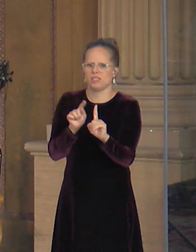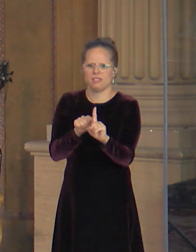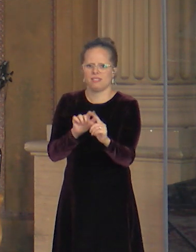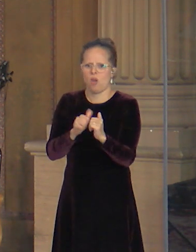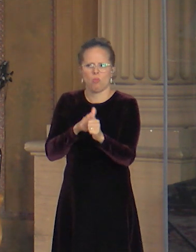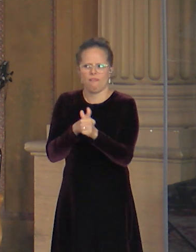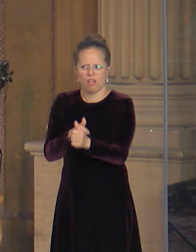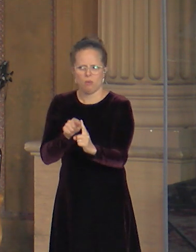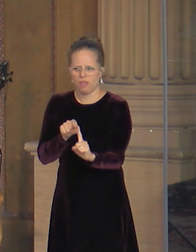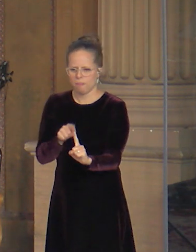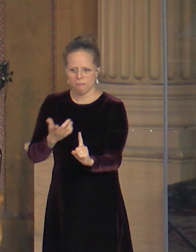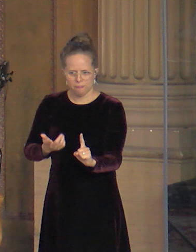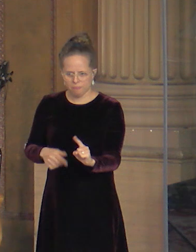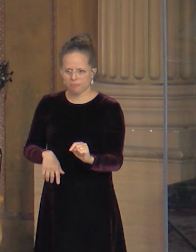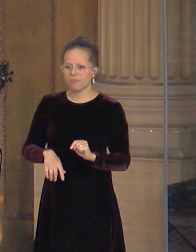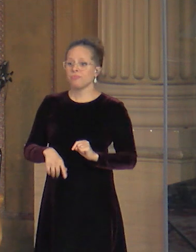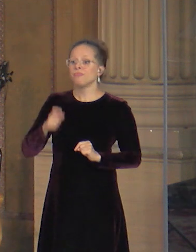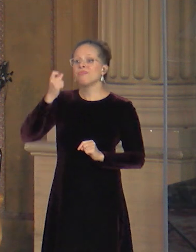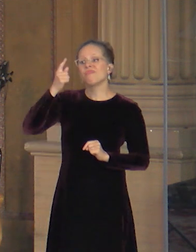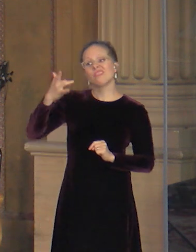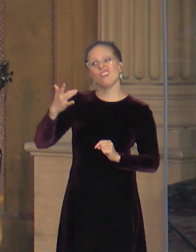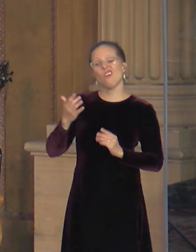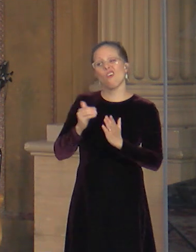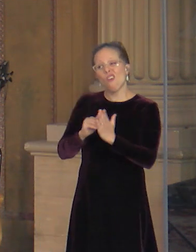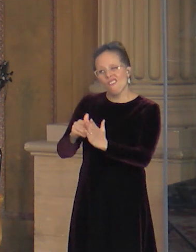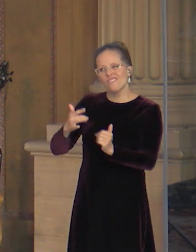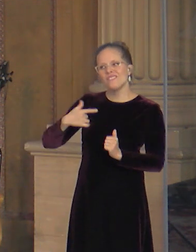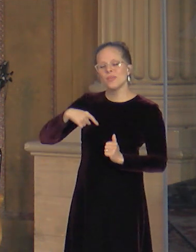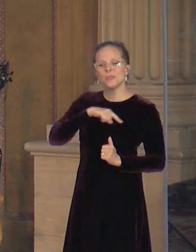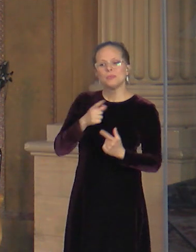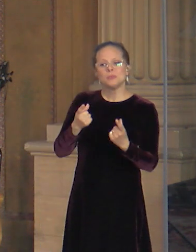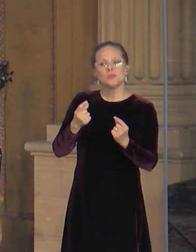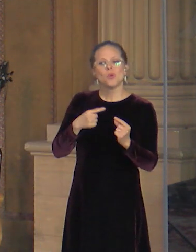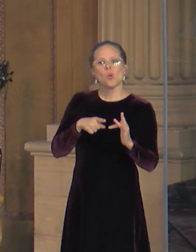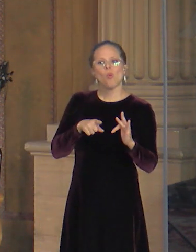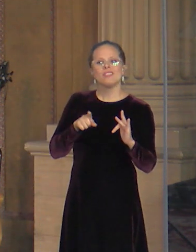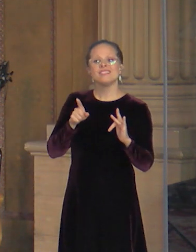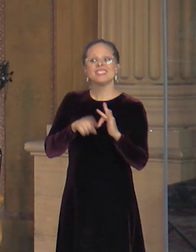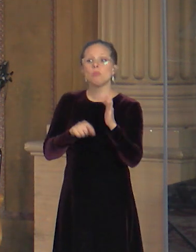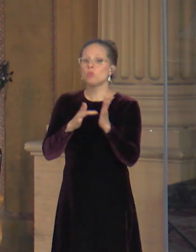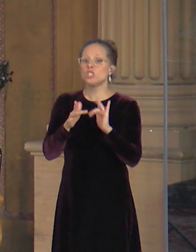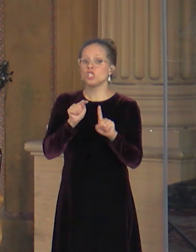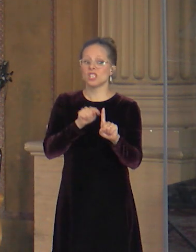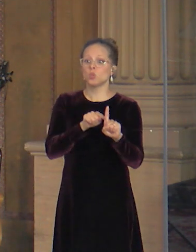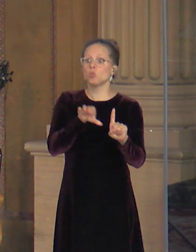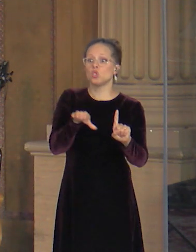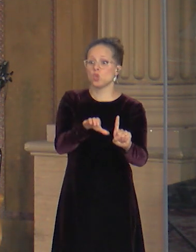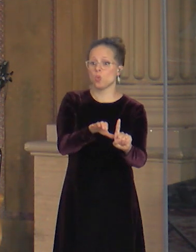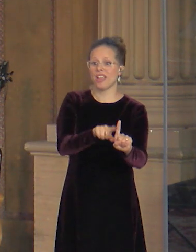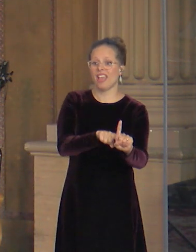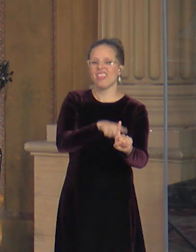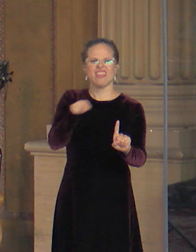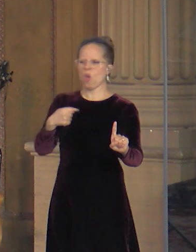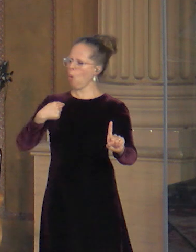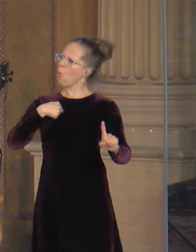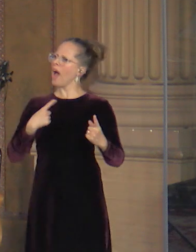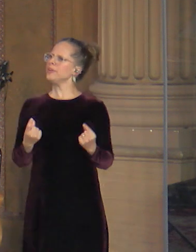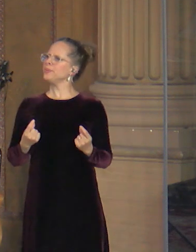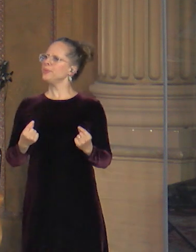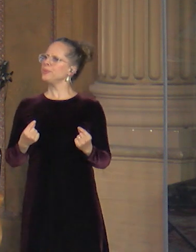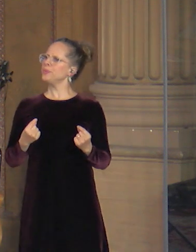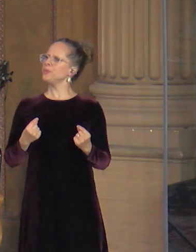almost always do is we skip over what Jesus was actually doing and we go immediately to okay well what am I supposed to do